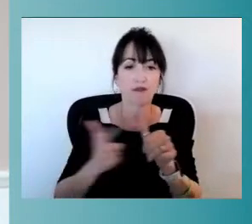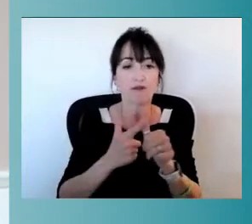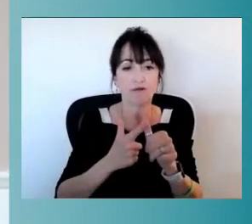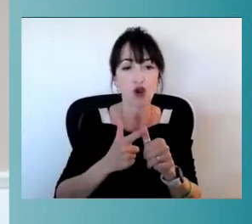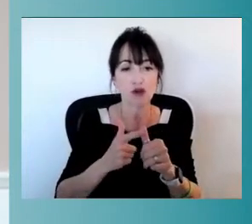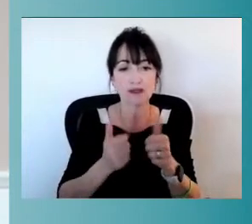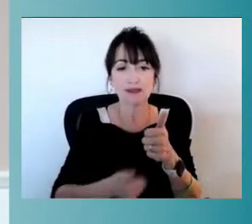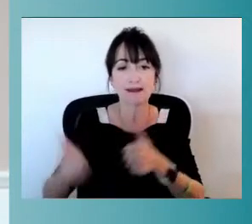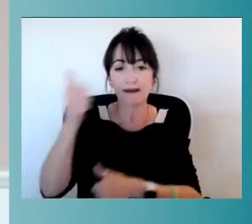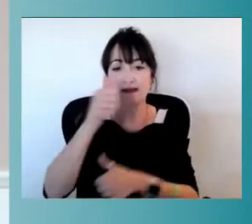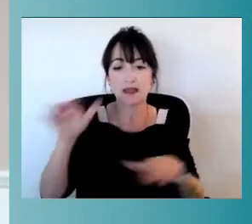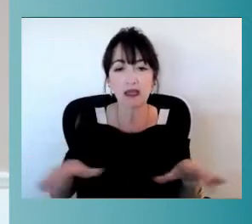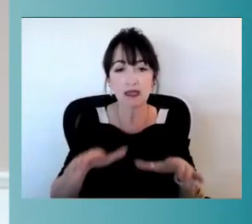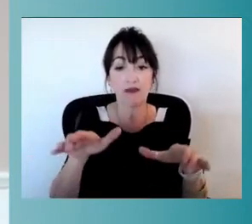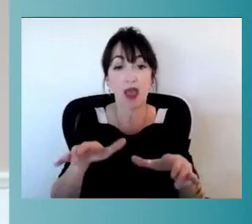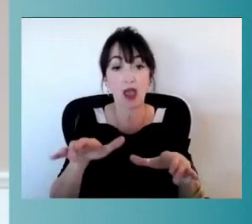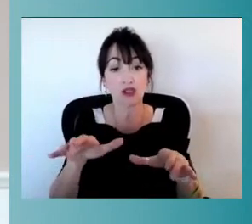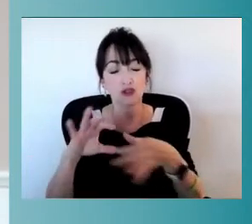care.